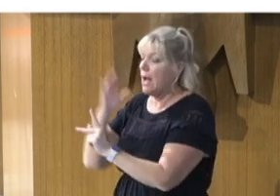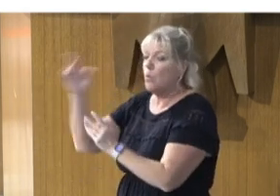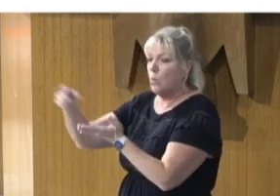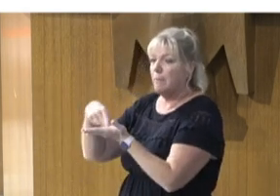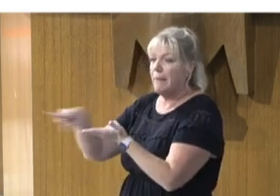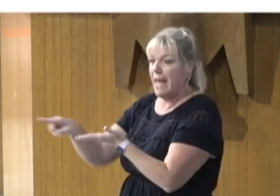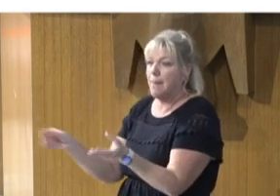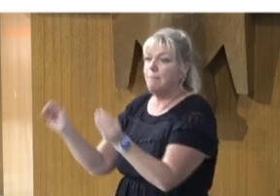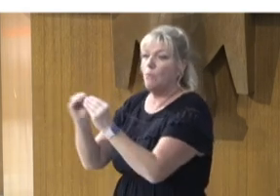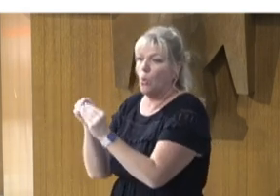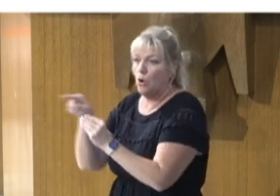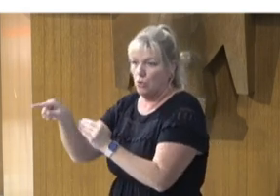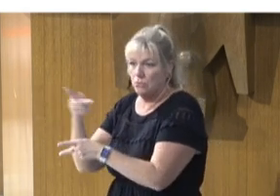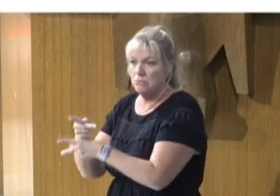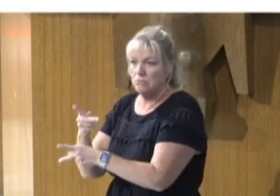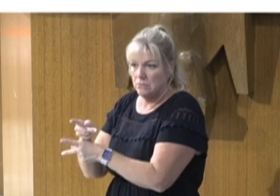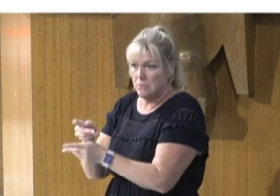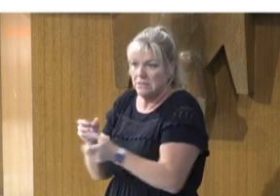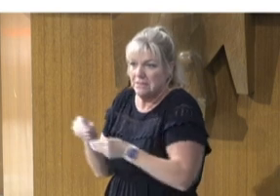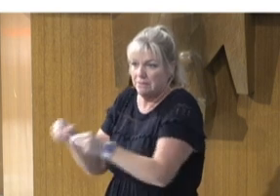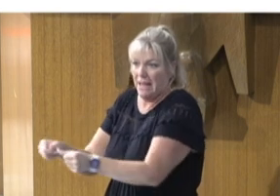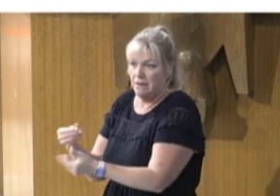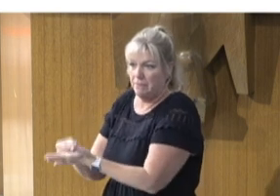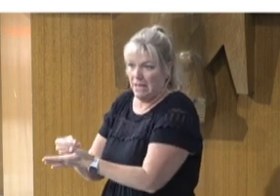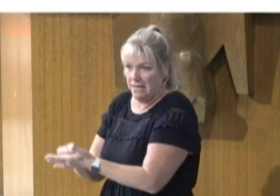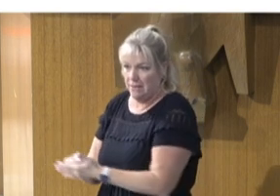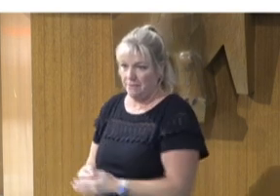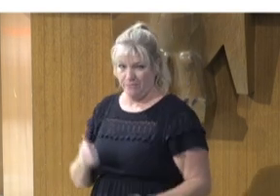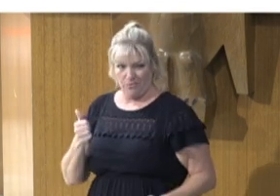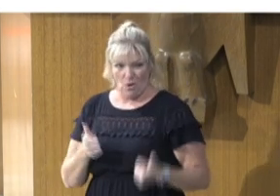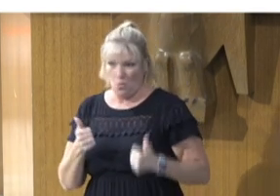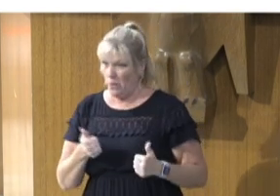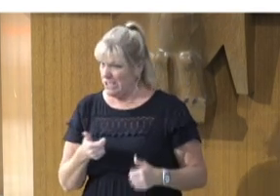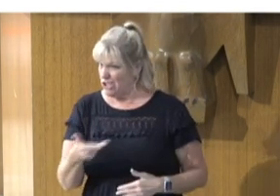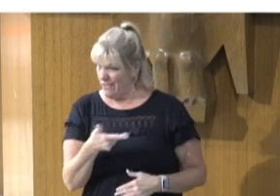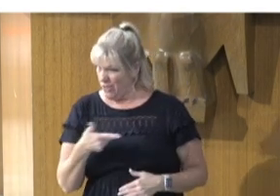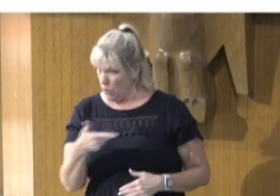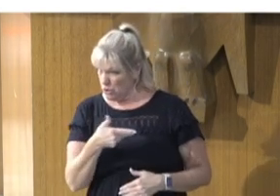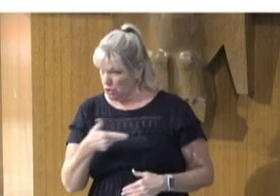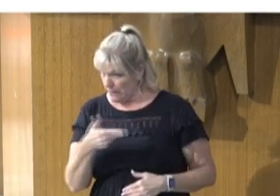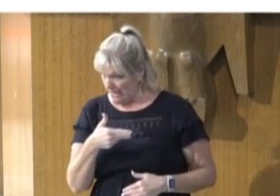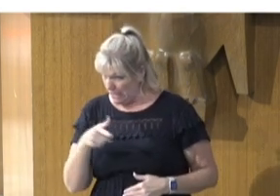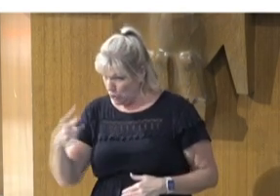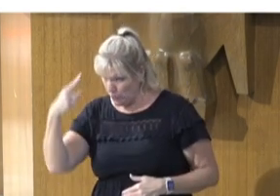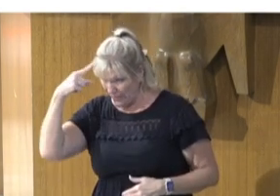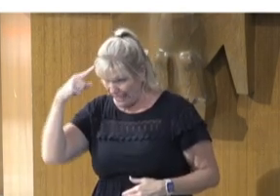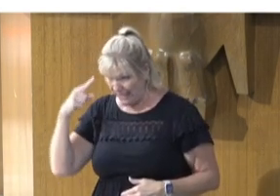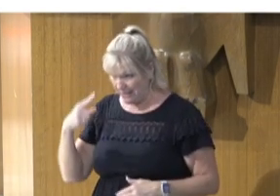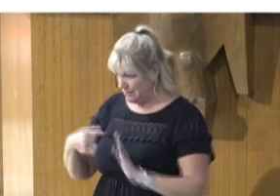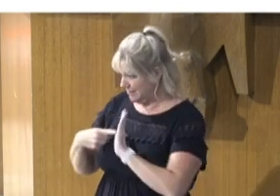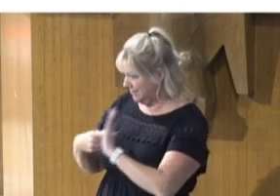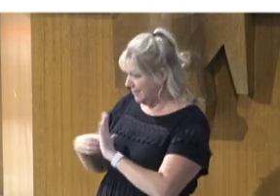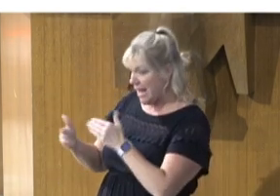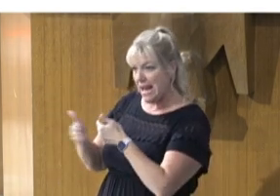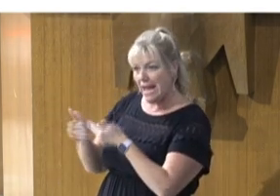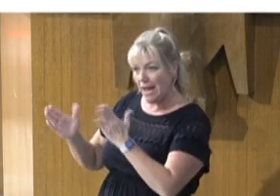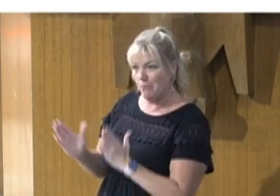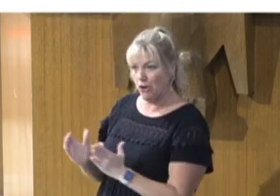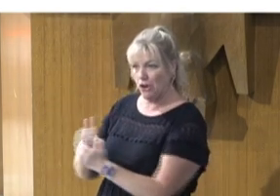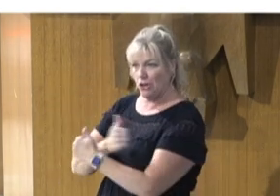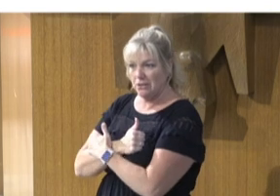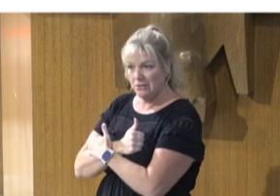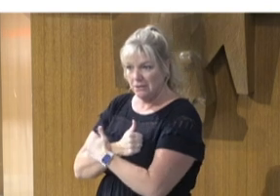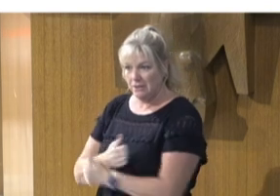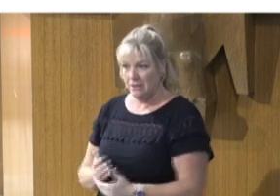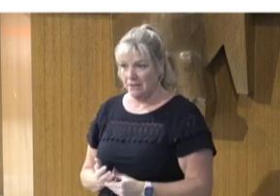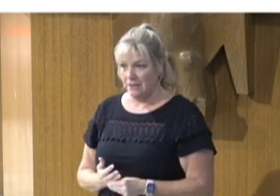more you spend. Which of these three do you think was a neighbor to the man who fell into the hands of